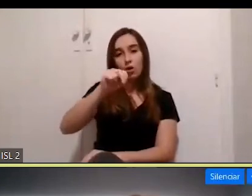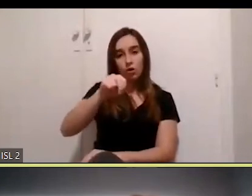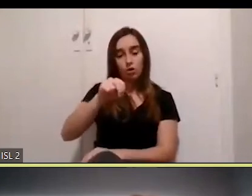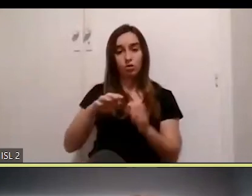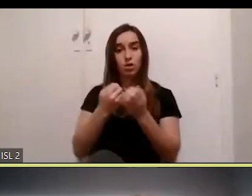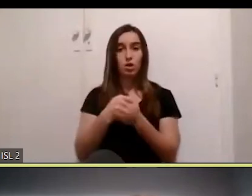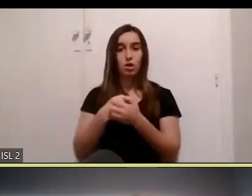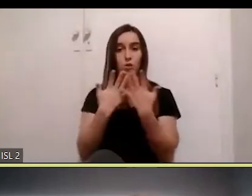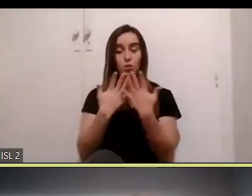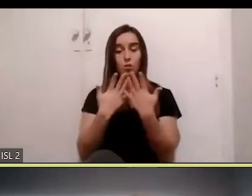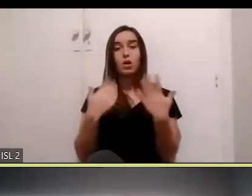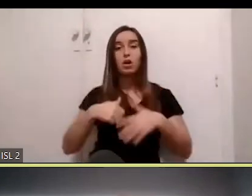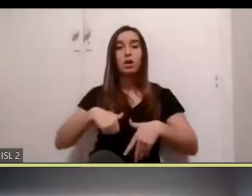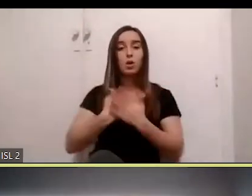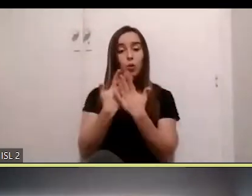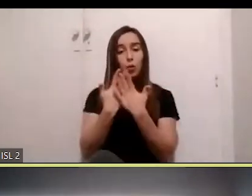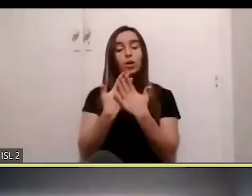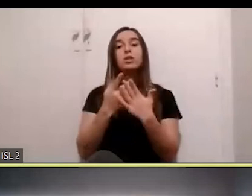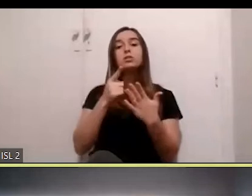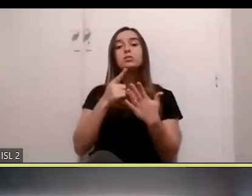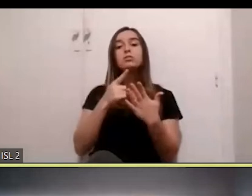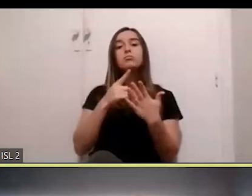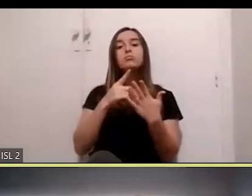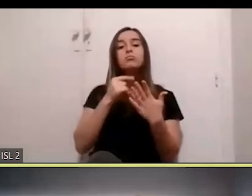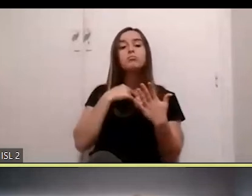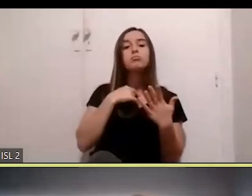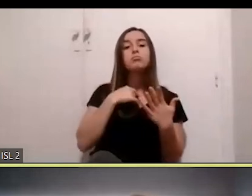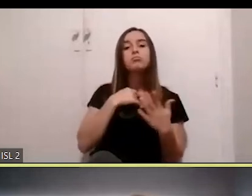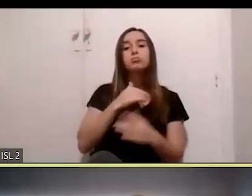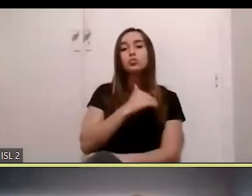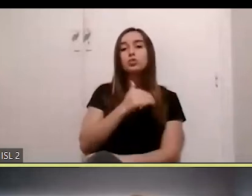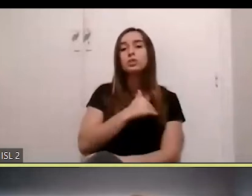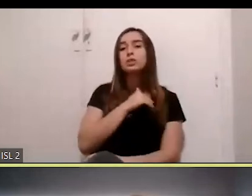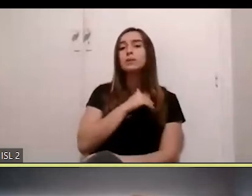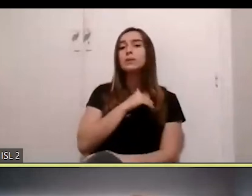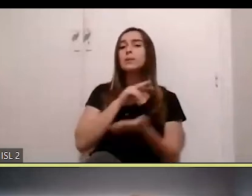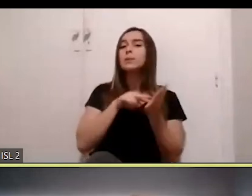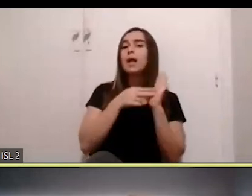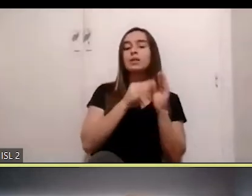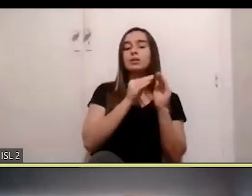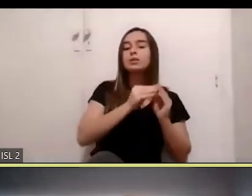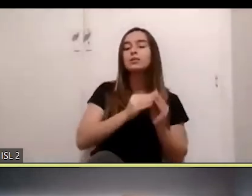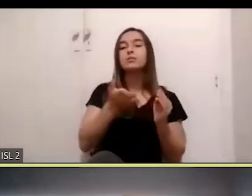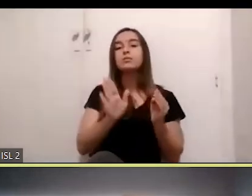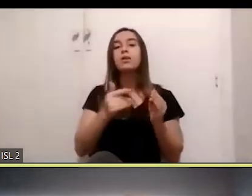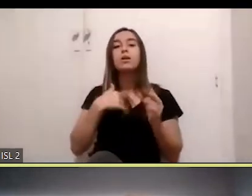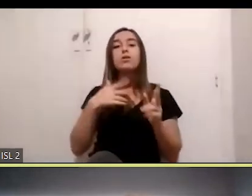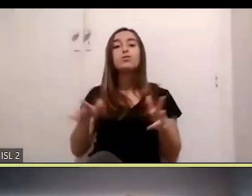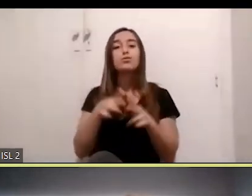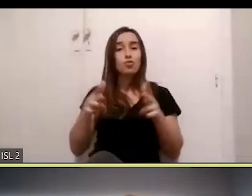culture, strategic planning. So she'll be speaking a little bit more about her social research